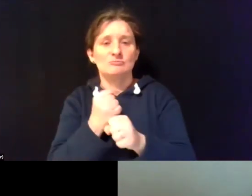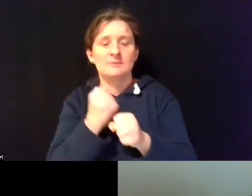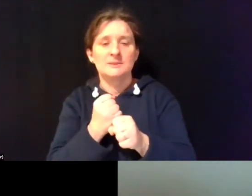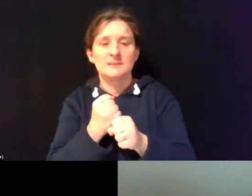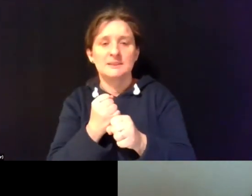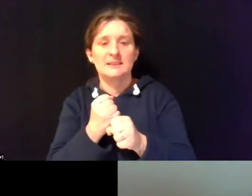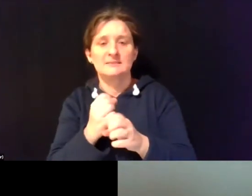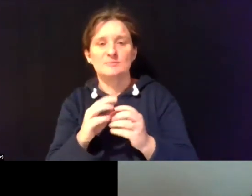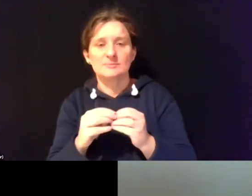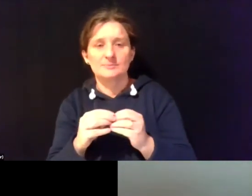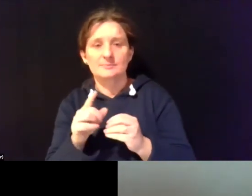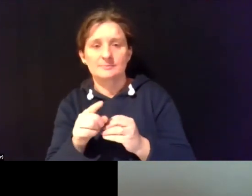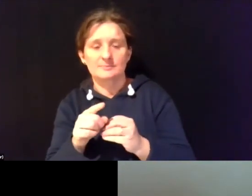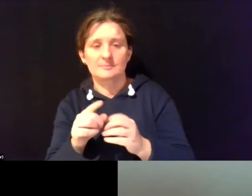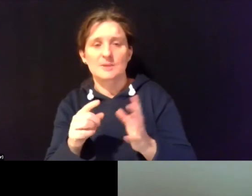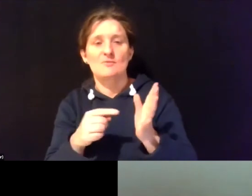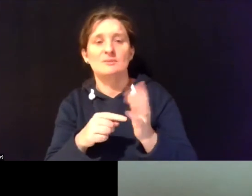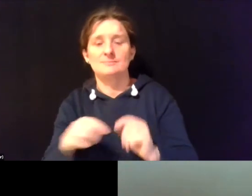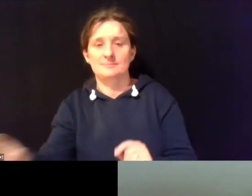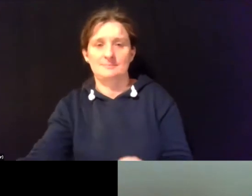TRAPPIST-1 planets affect,